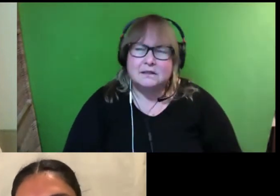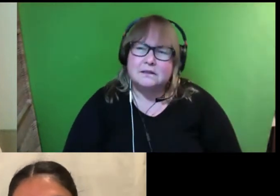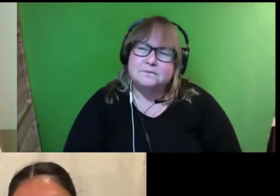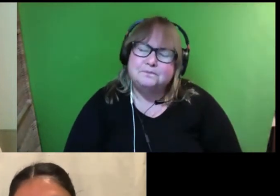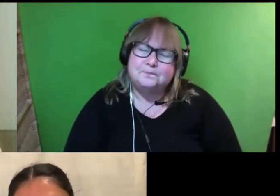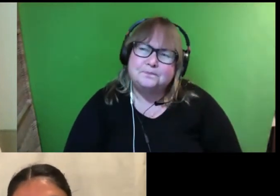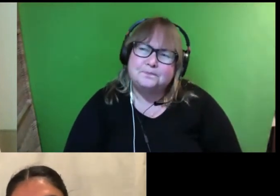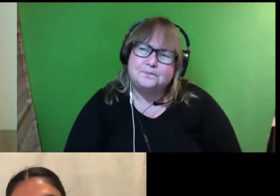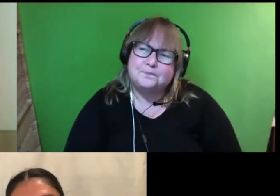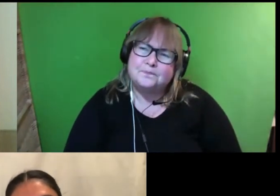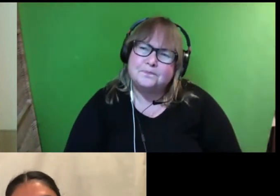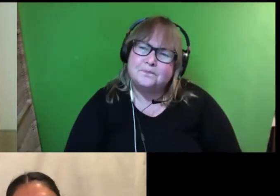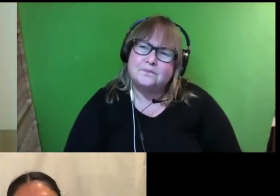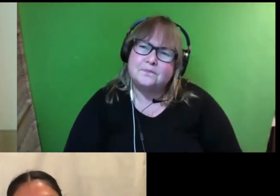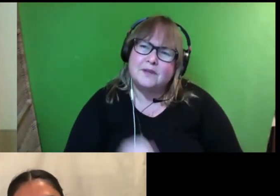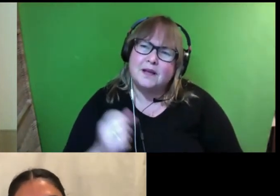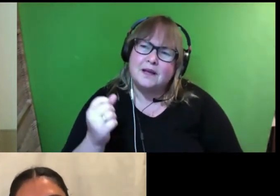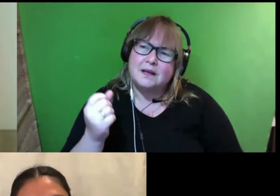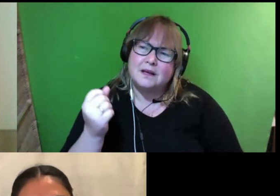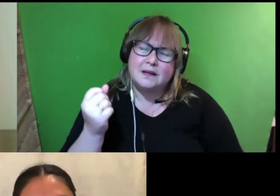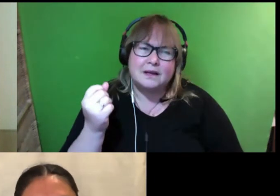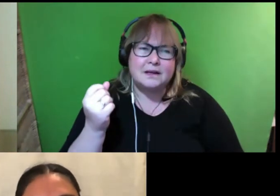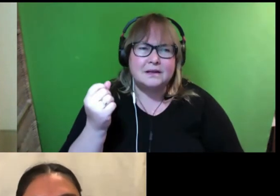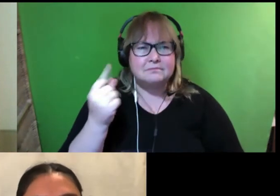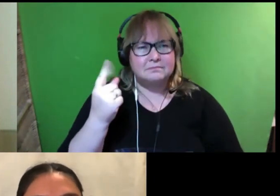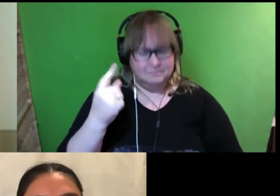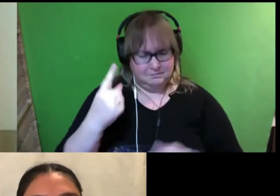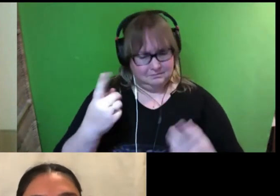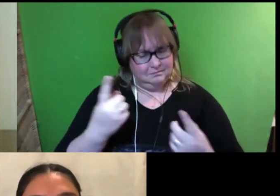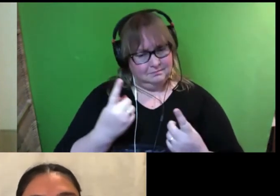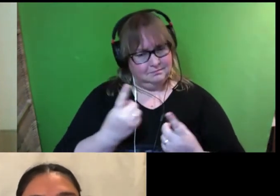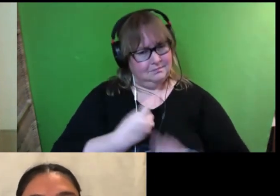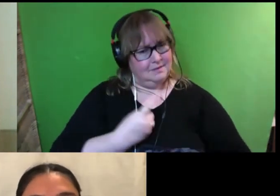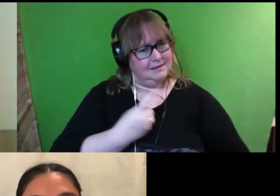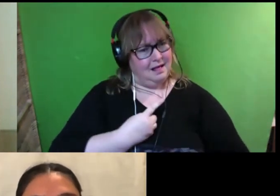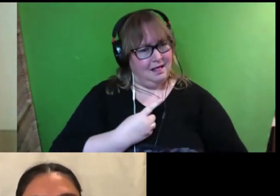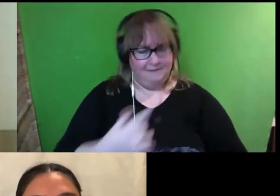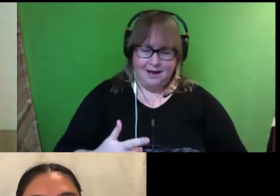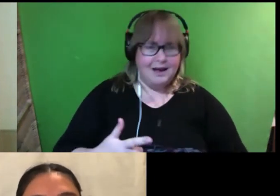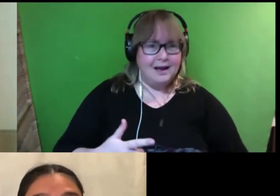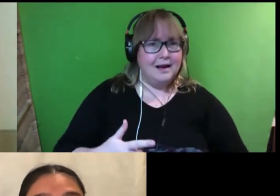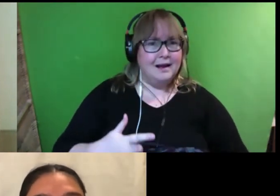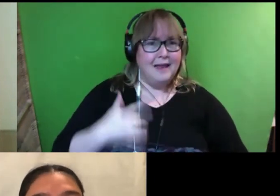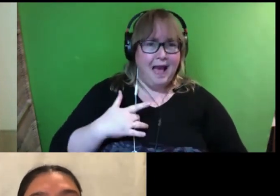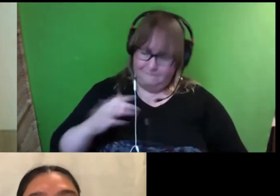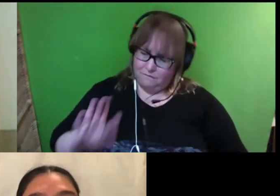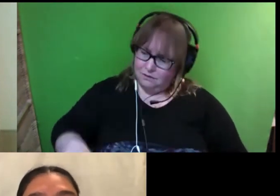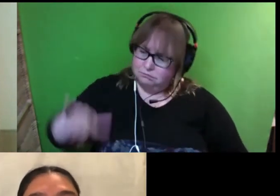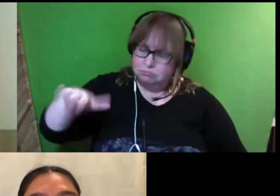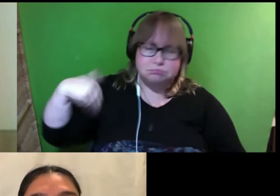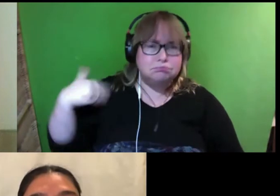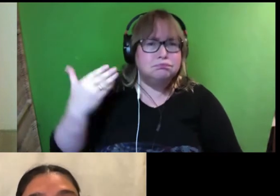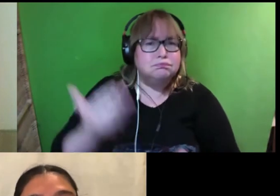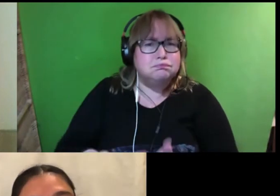But yeah, I think in my own personal life, there's just been so many, it feels like there's just